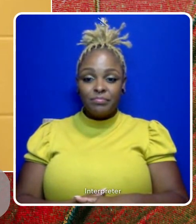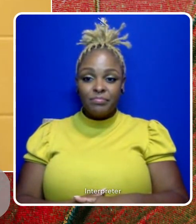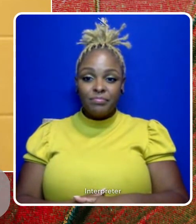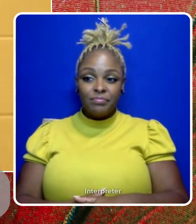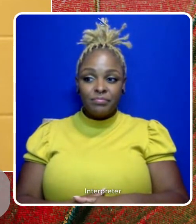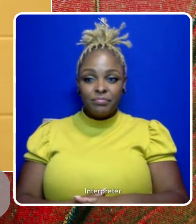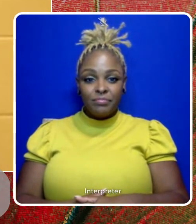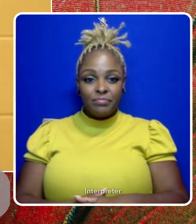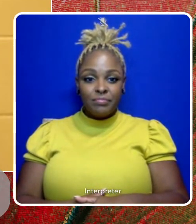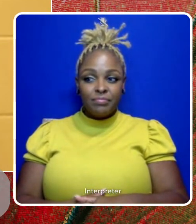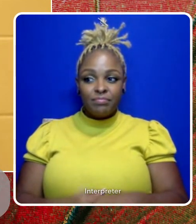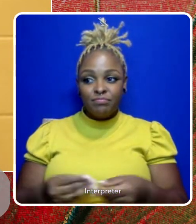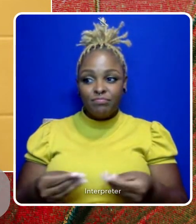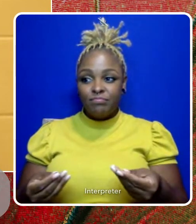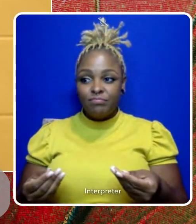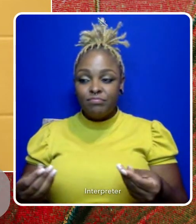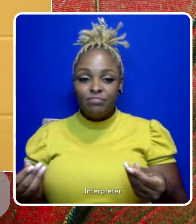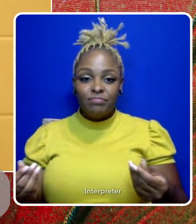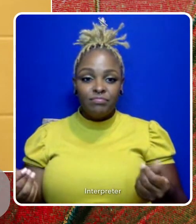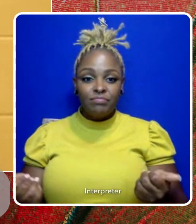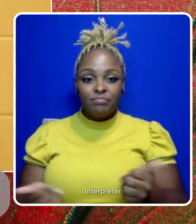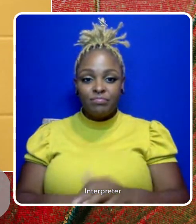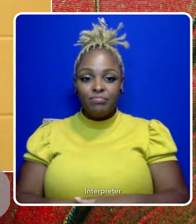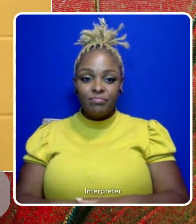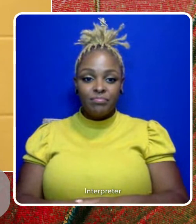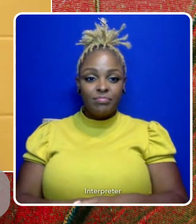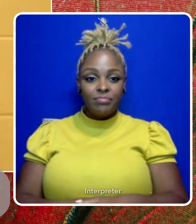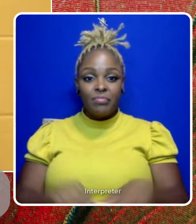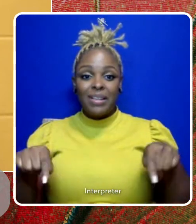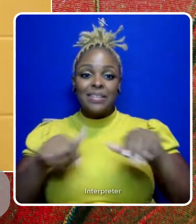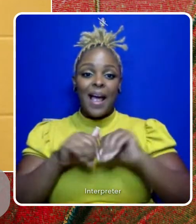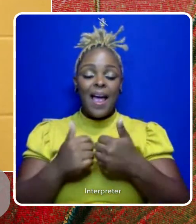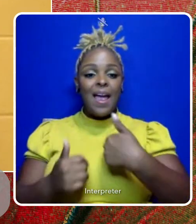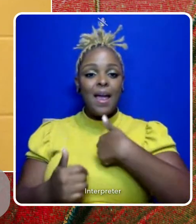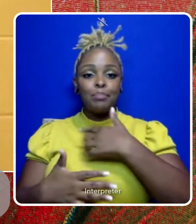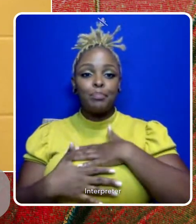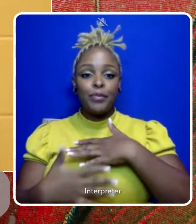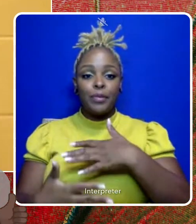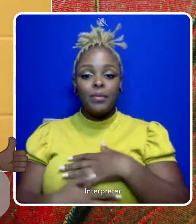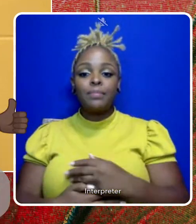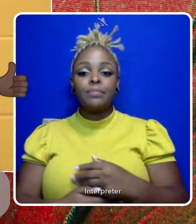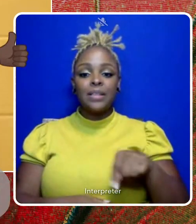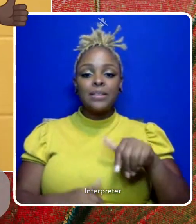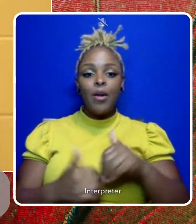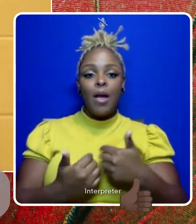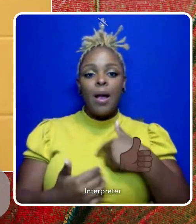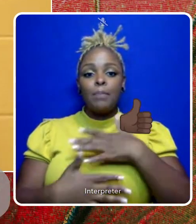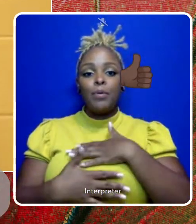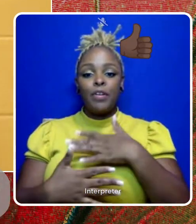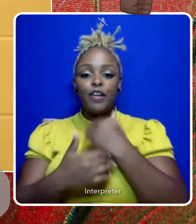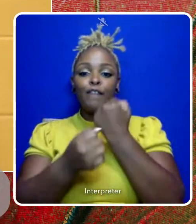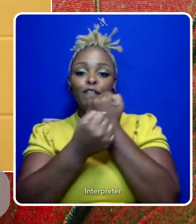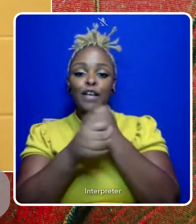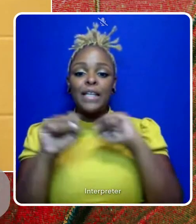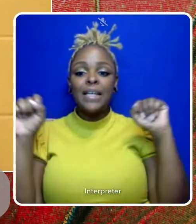This is how I breathe. This is how I get free. Screen check 1, 2.